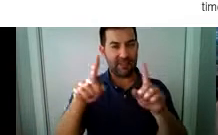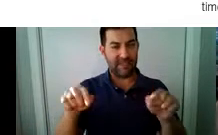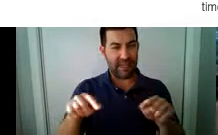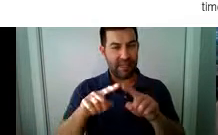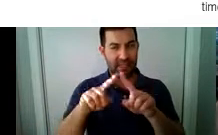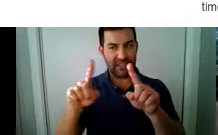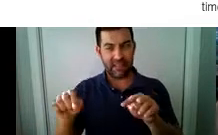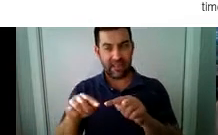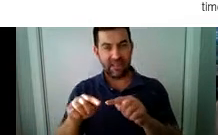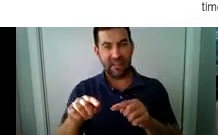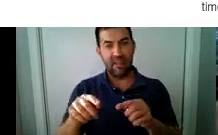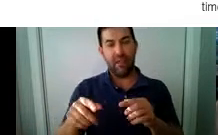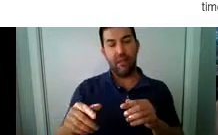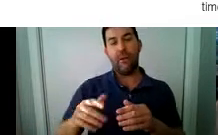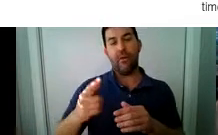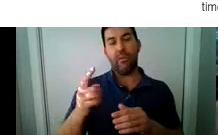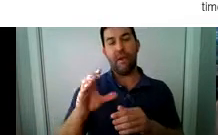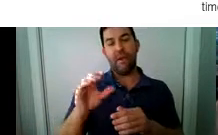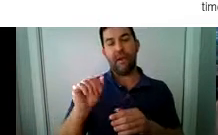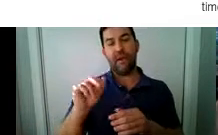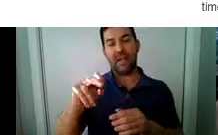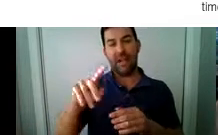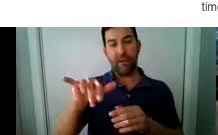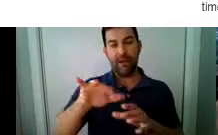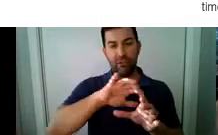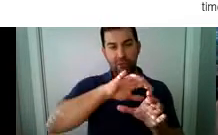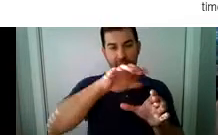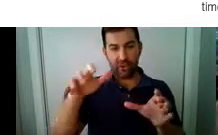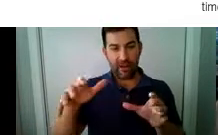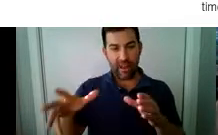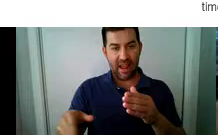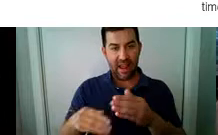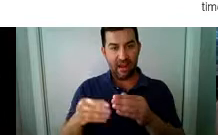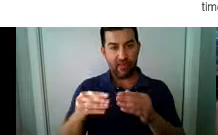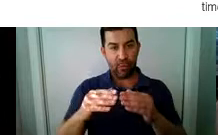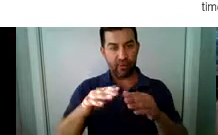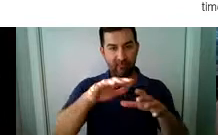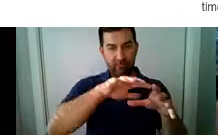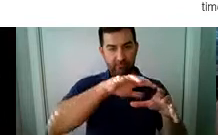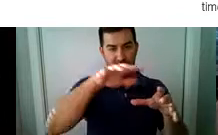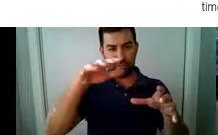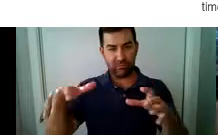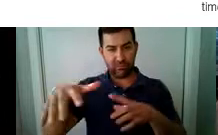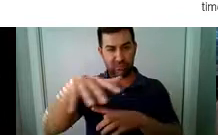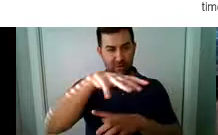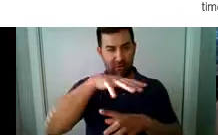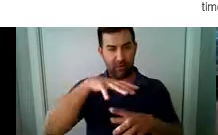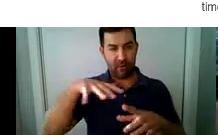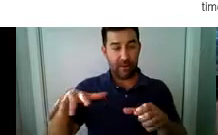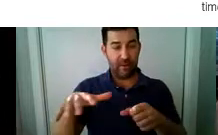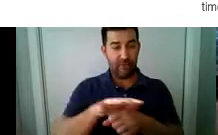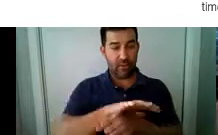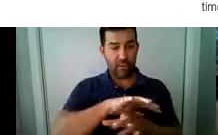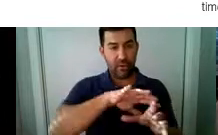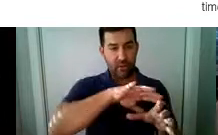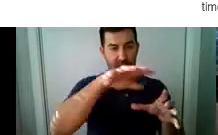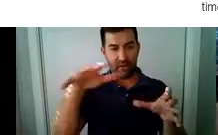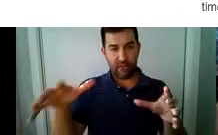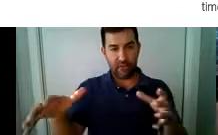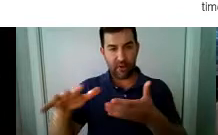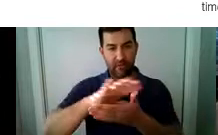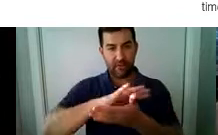that provides shelter for the entire platform on both sides, as well as all the pedestrian areas. So that's full canopy coverage for the